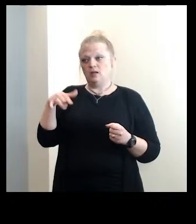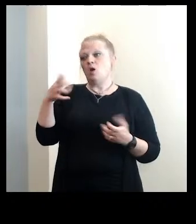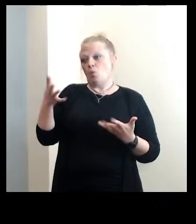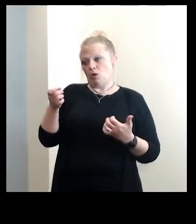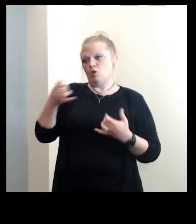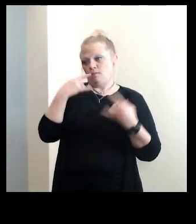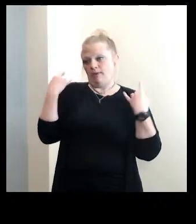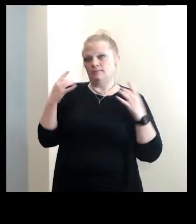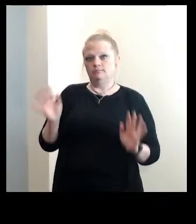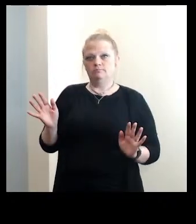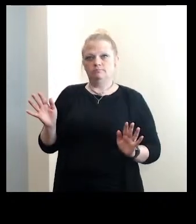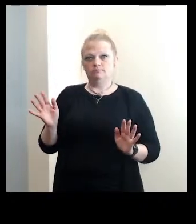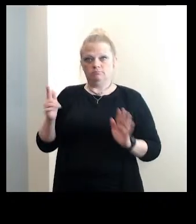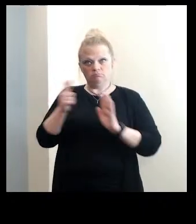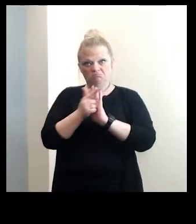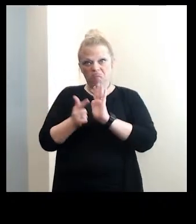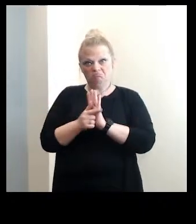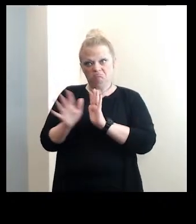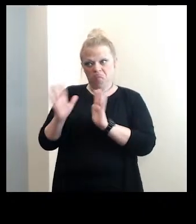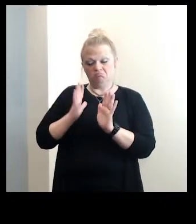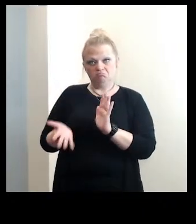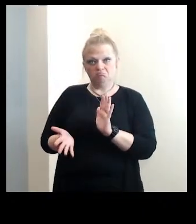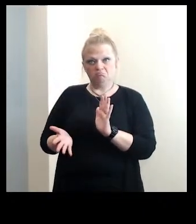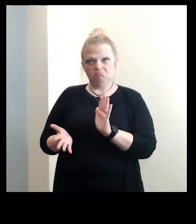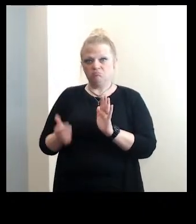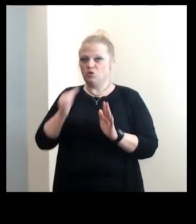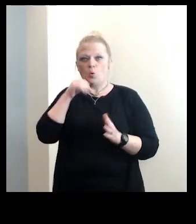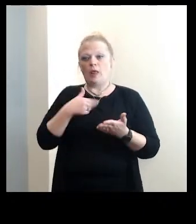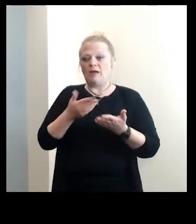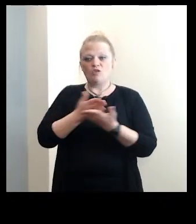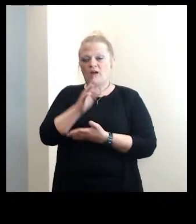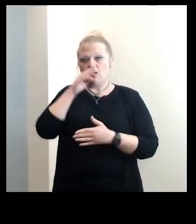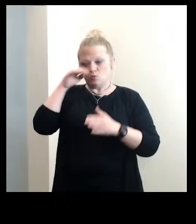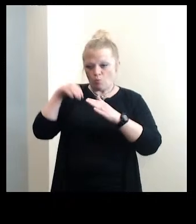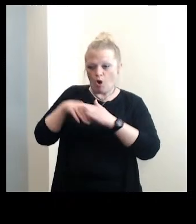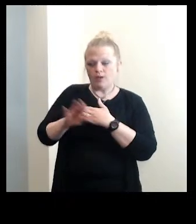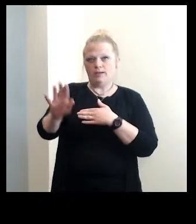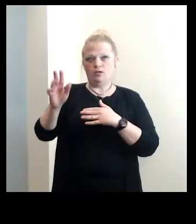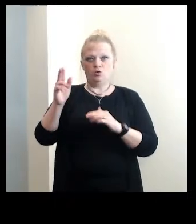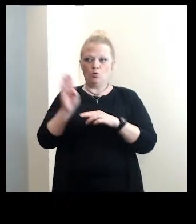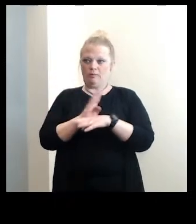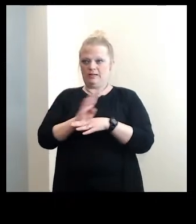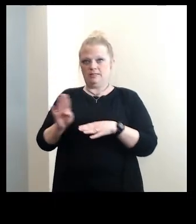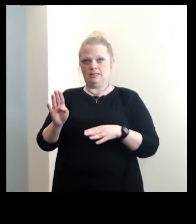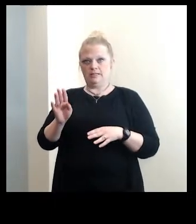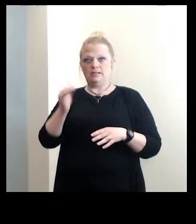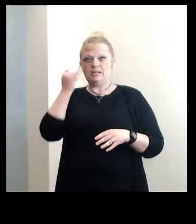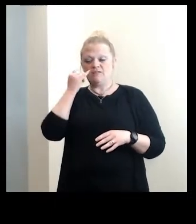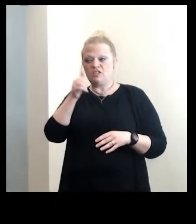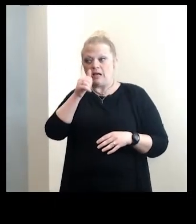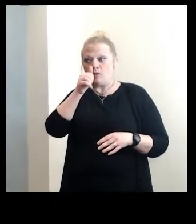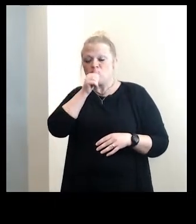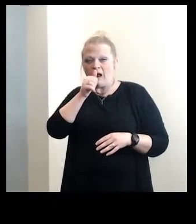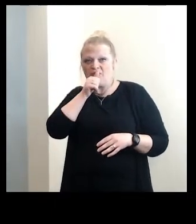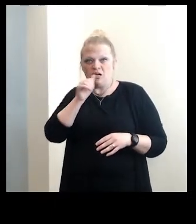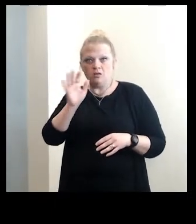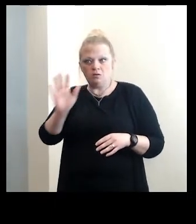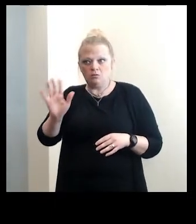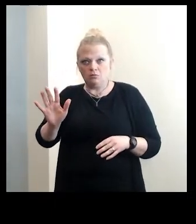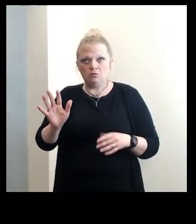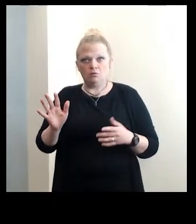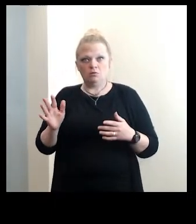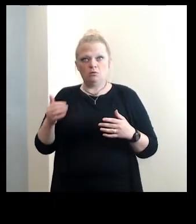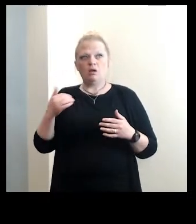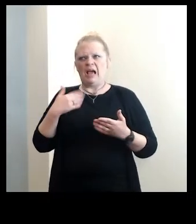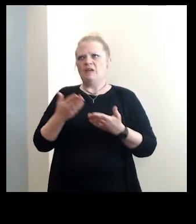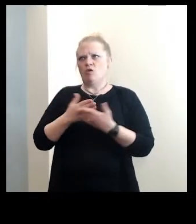mask. That's legal. You do not have a right to walk into an establishment that is a private entity and say, I have